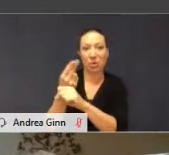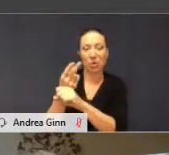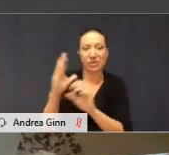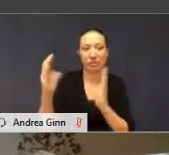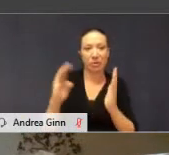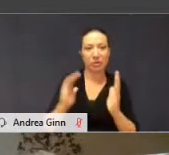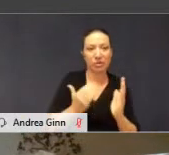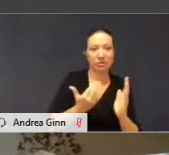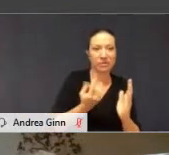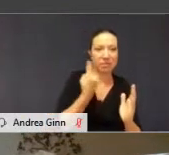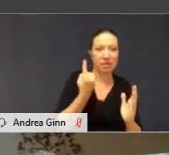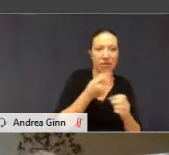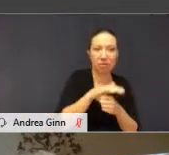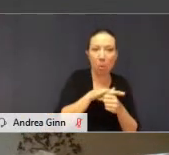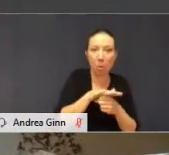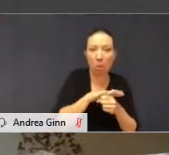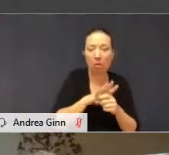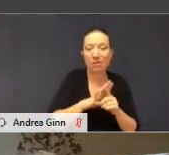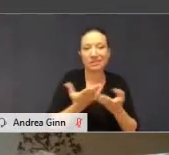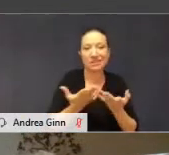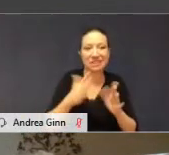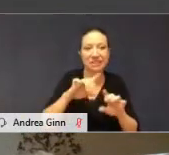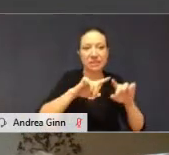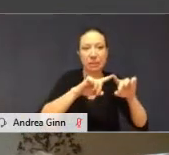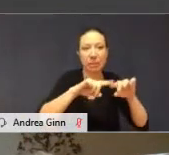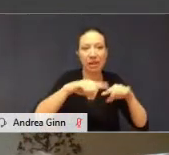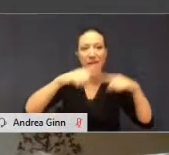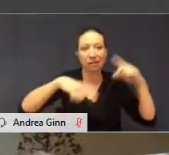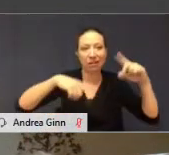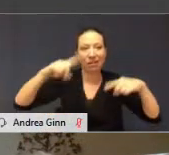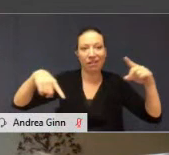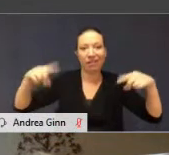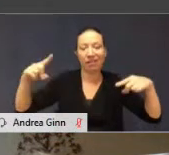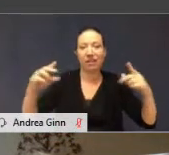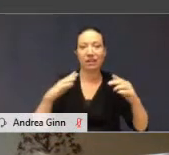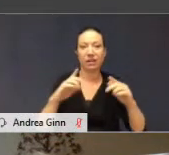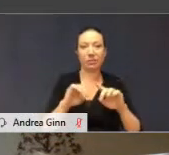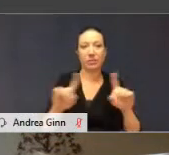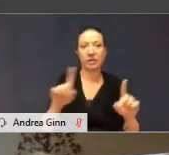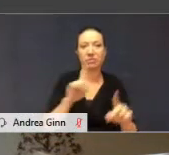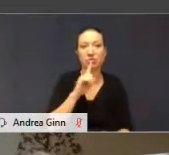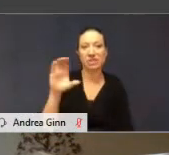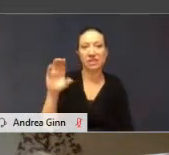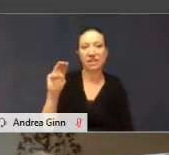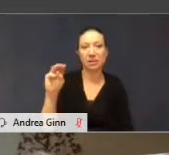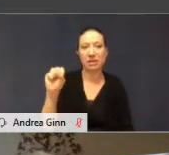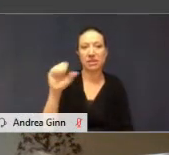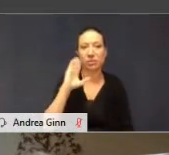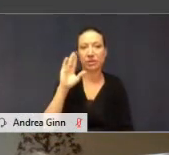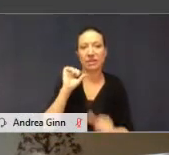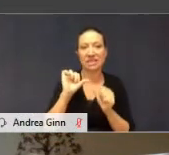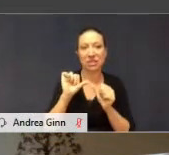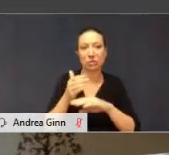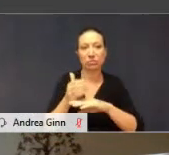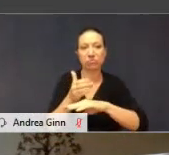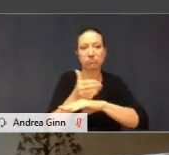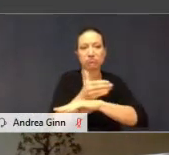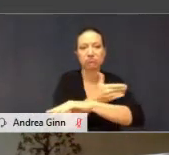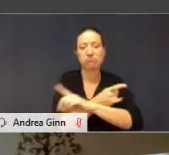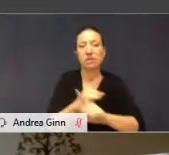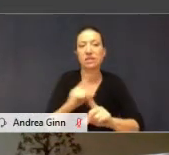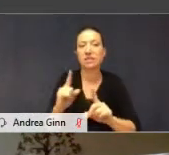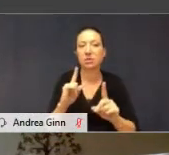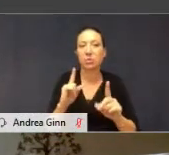work as well. So I'm sure that CMS will keep working on that. So I'm glad to know that is not one of those